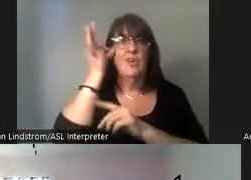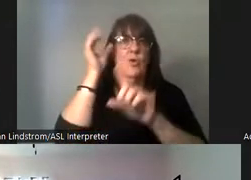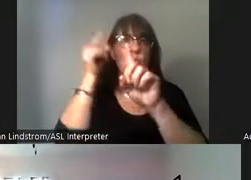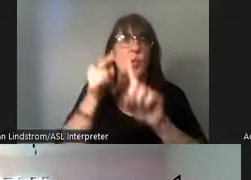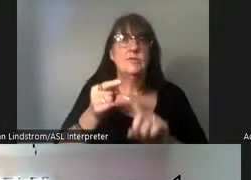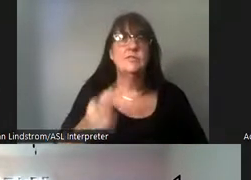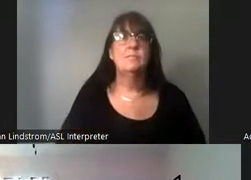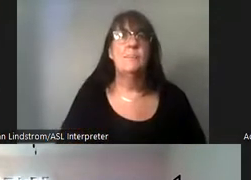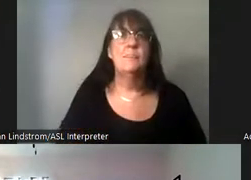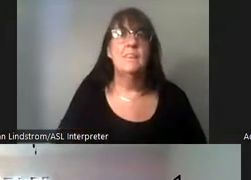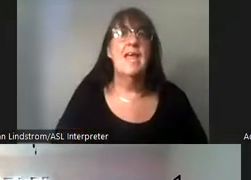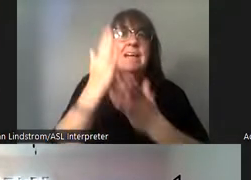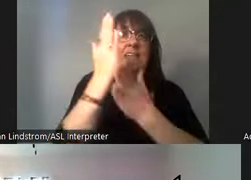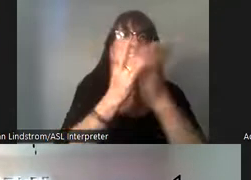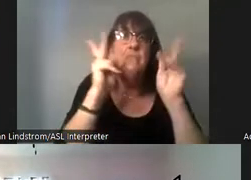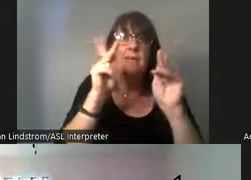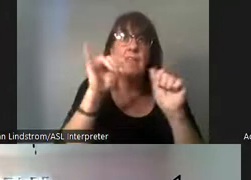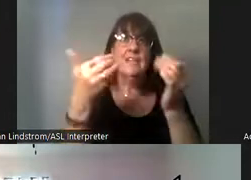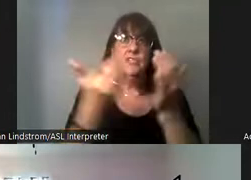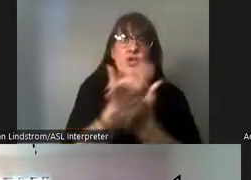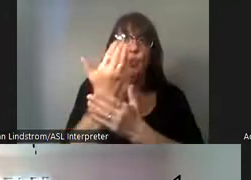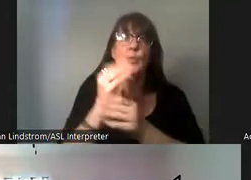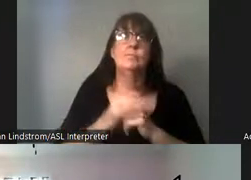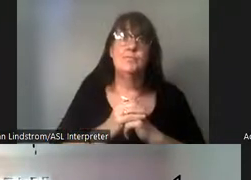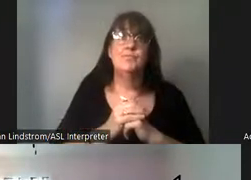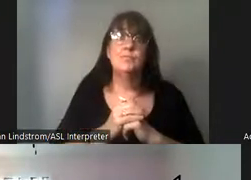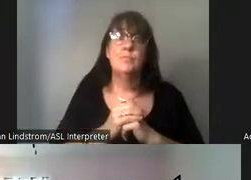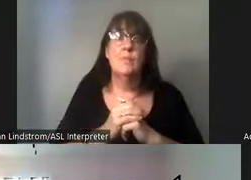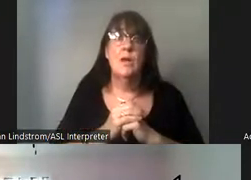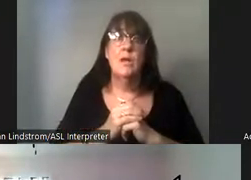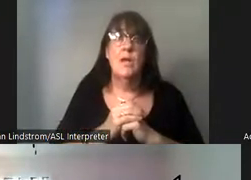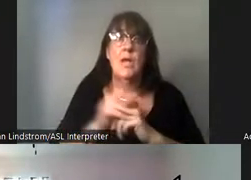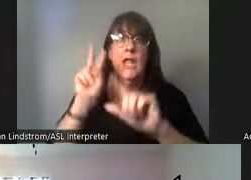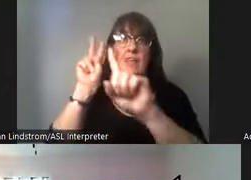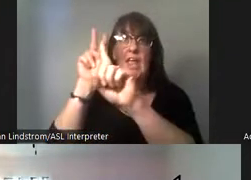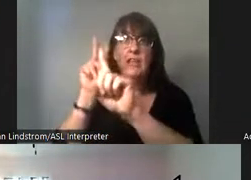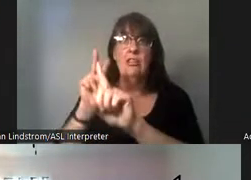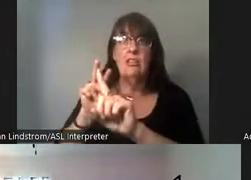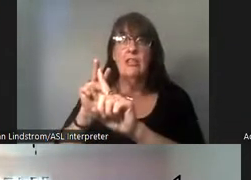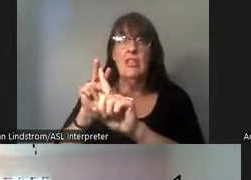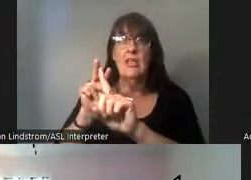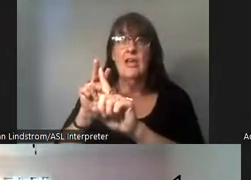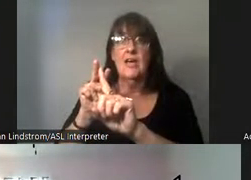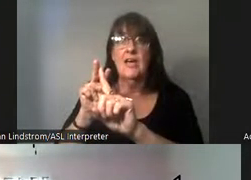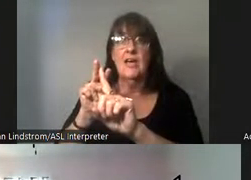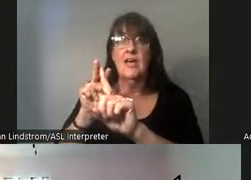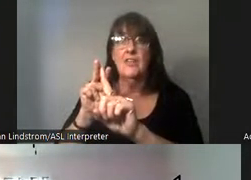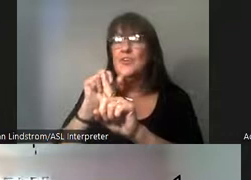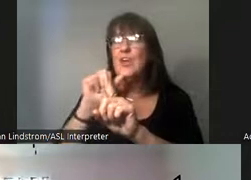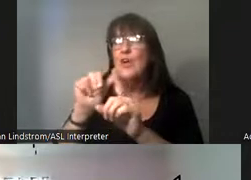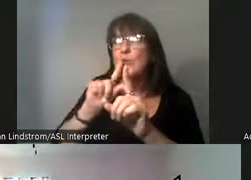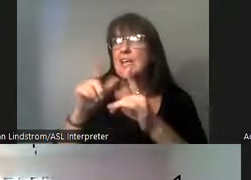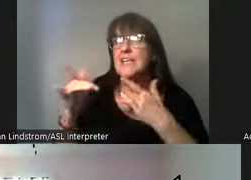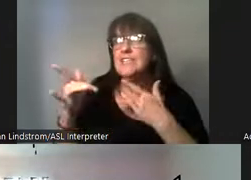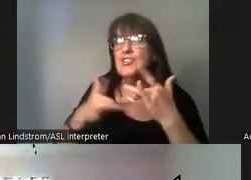I think for some people it's new. So they're looking at, not that they haven't been concerned about it, but it's such